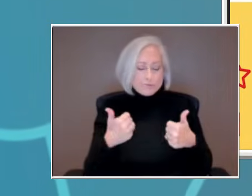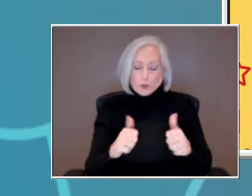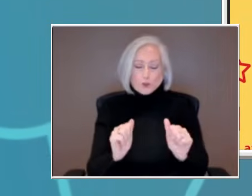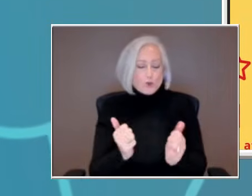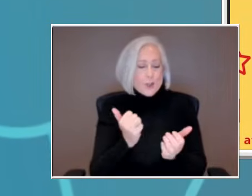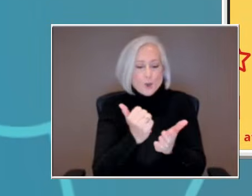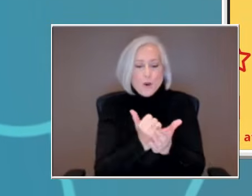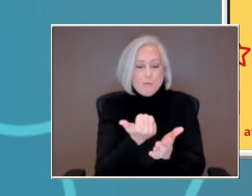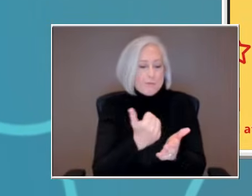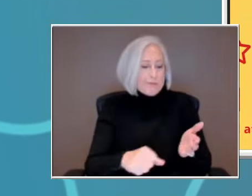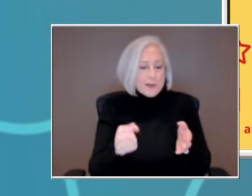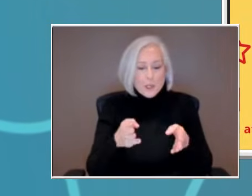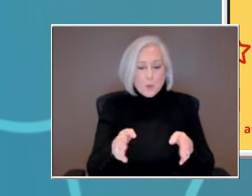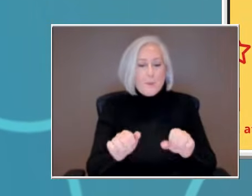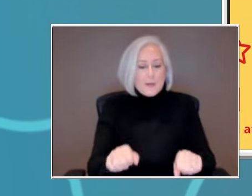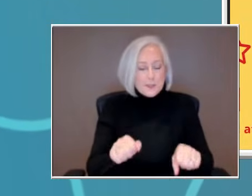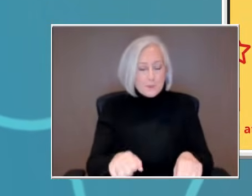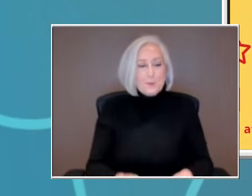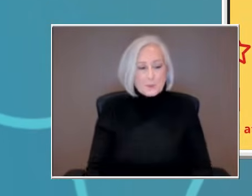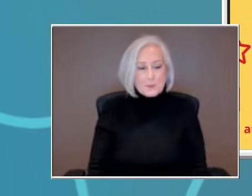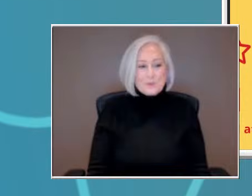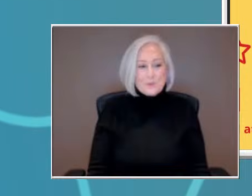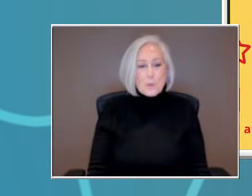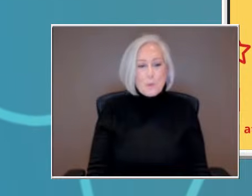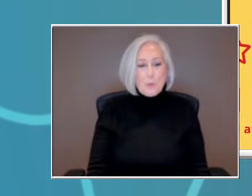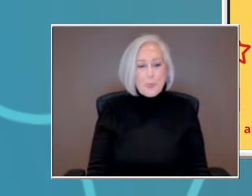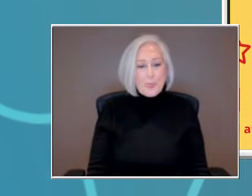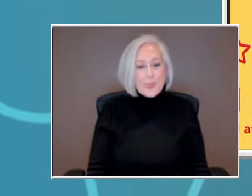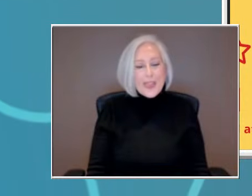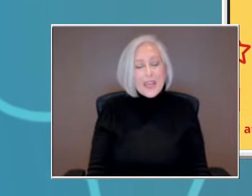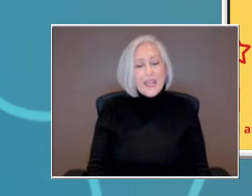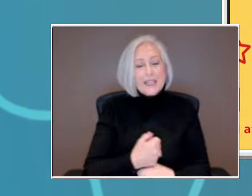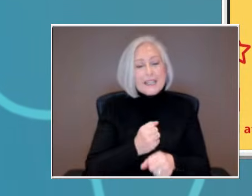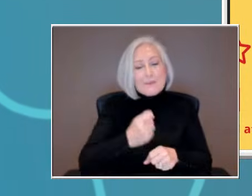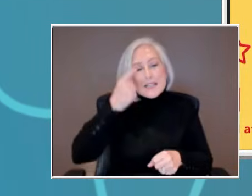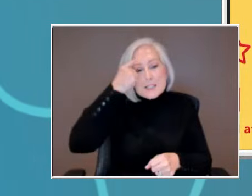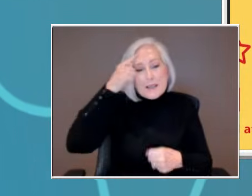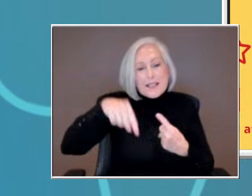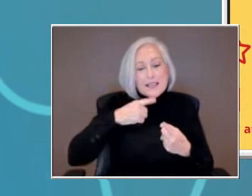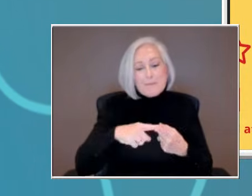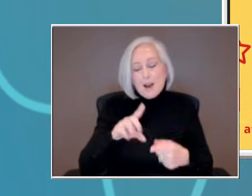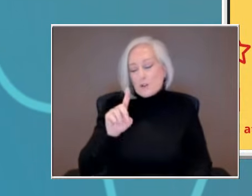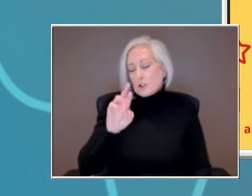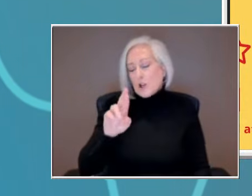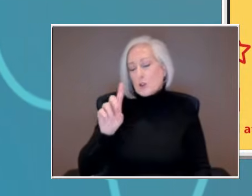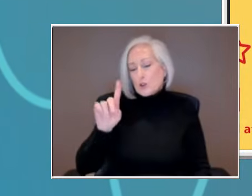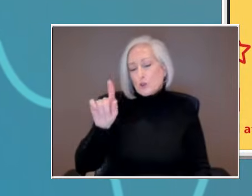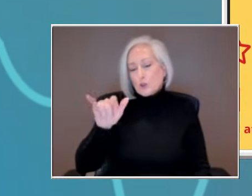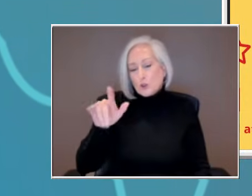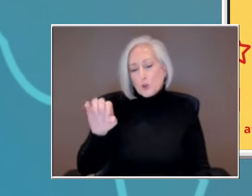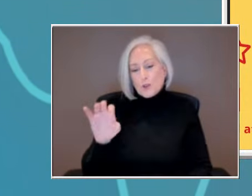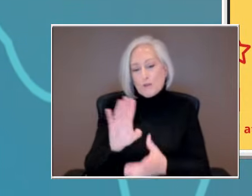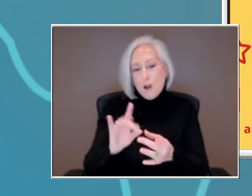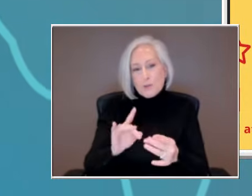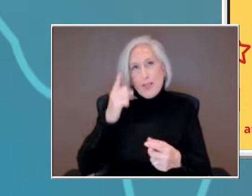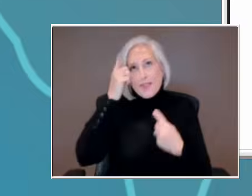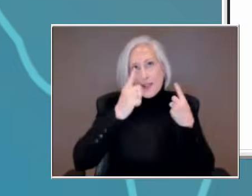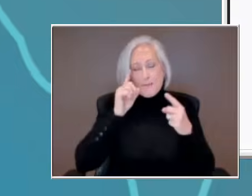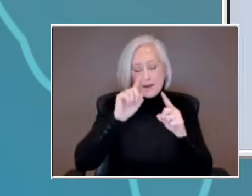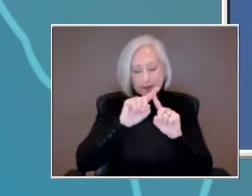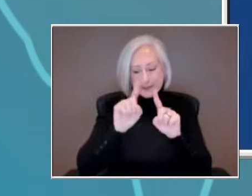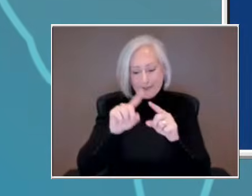can. And it makes me think of like what Dr. Doolittle said of all the options that we have for treating cancer